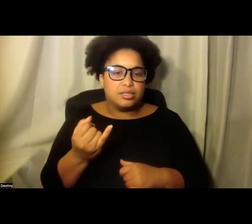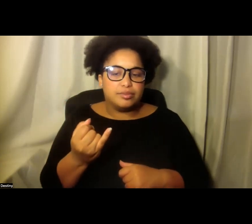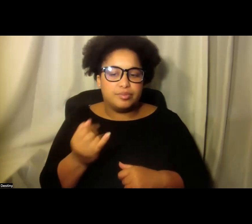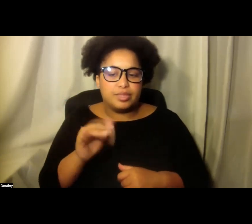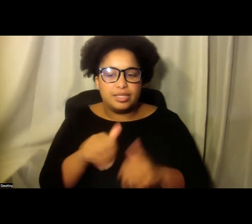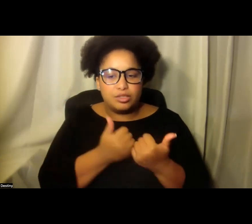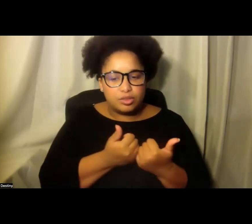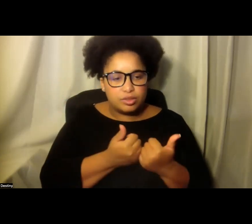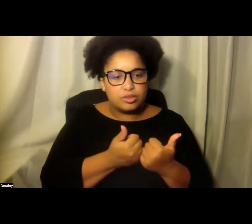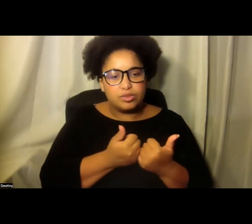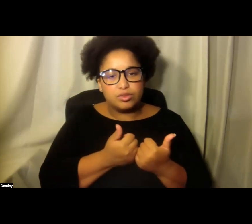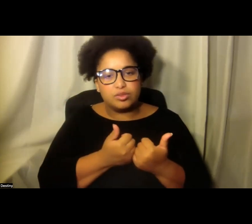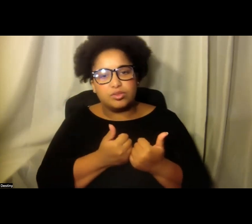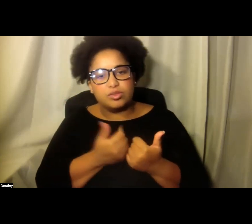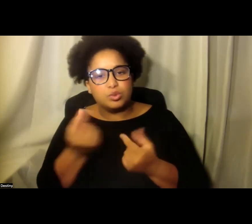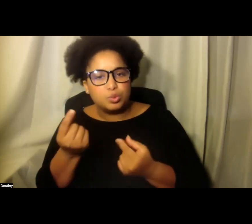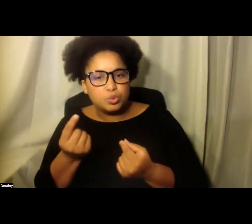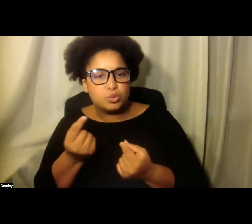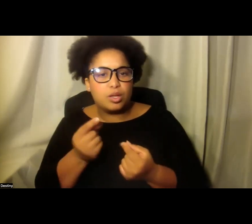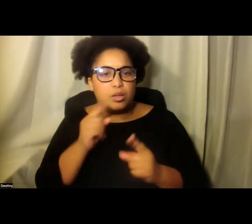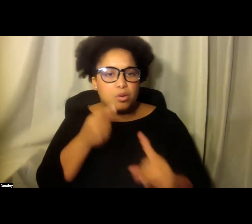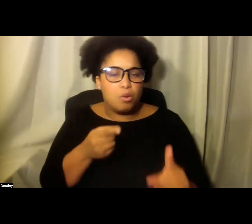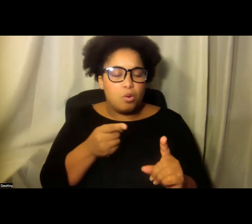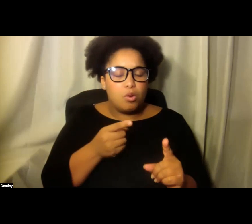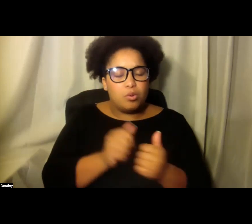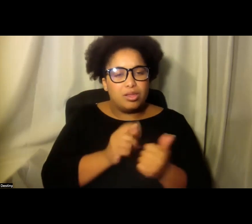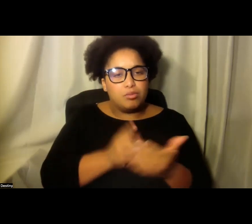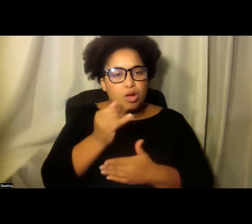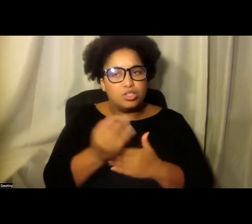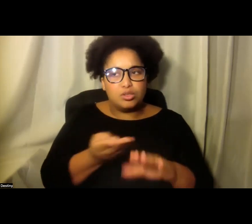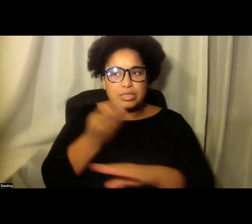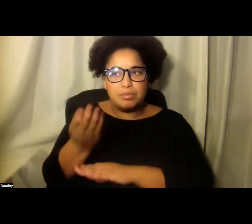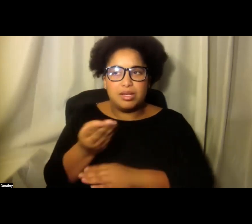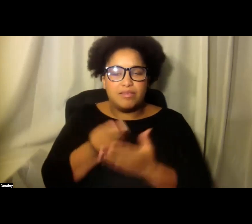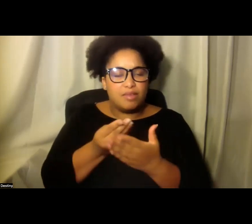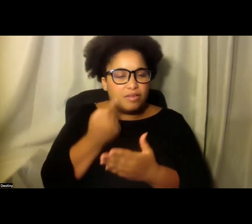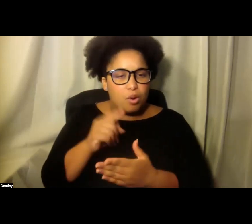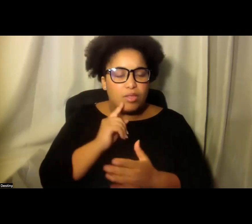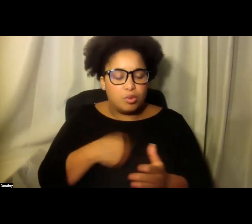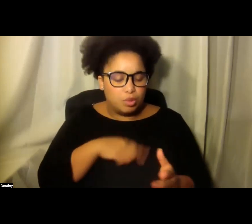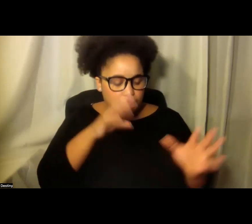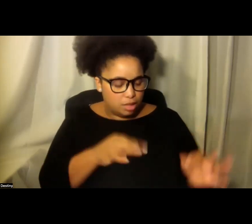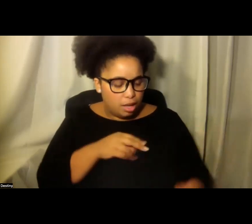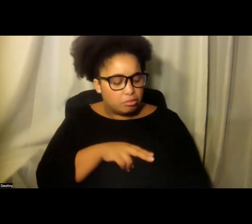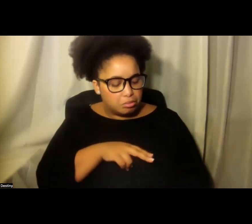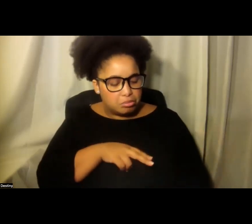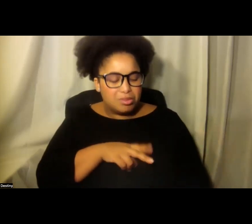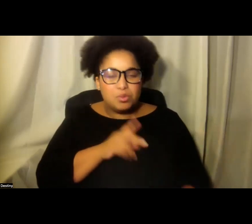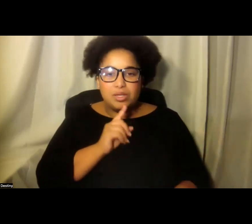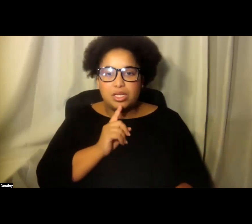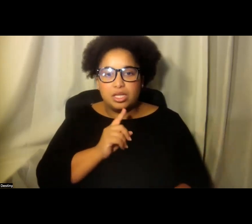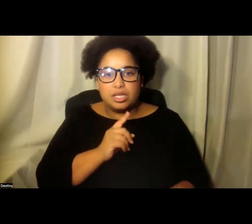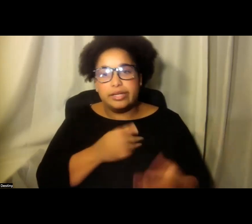agency or association does, and what it is that you're looking to achieve with the project that you're submitting funding for, and then we can make a determination based on that. It's kind of hard to put a